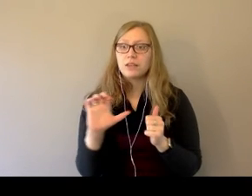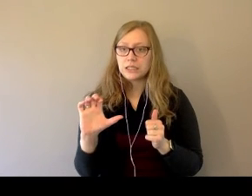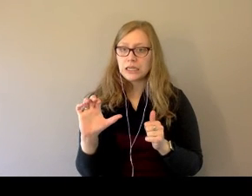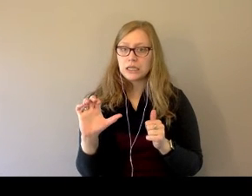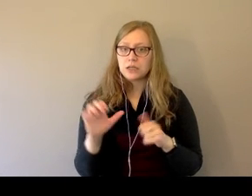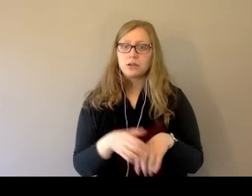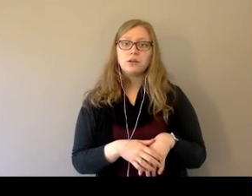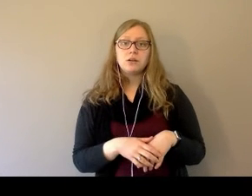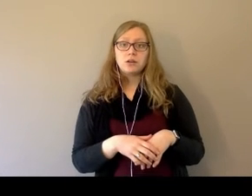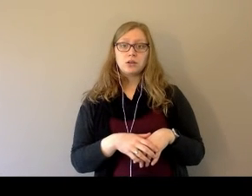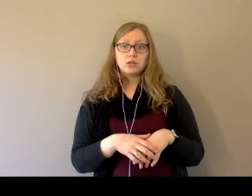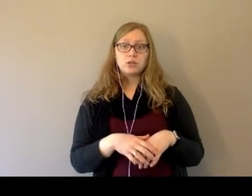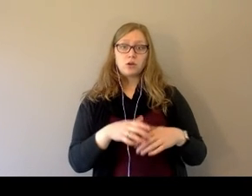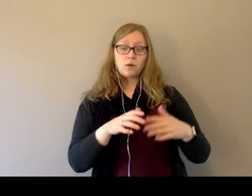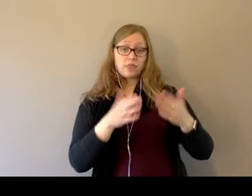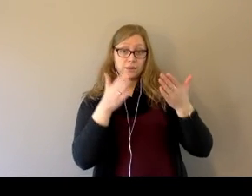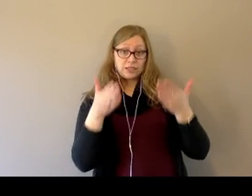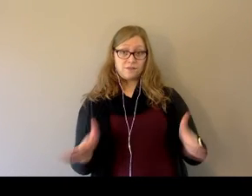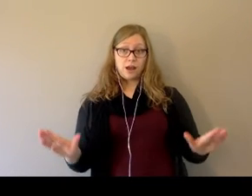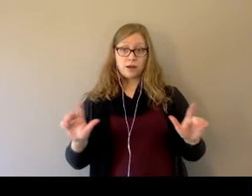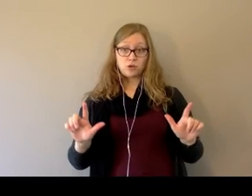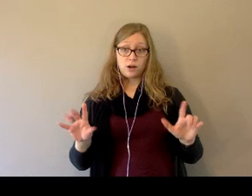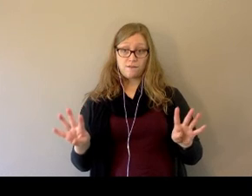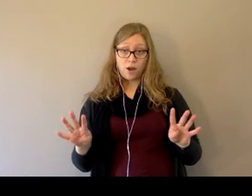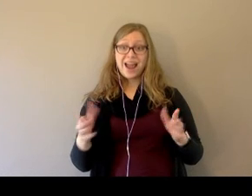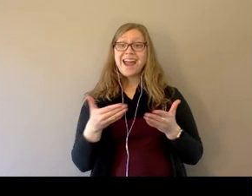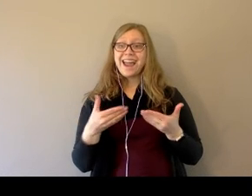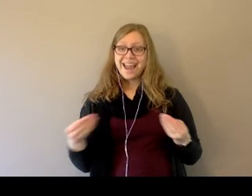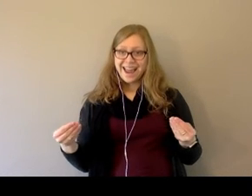fractions. And now I can see that